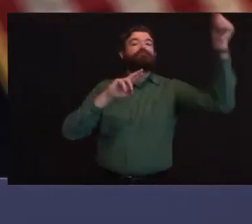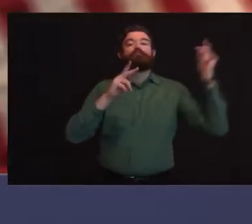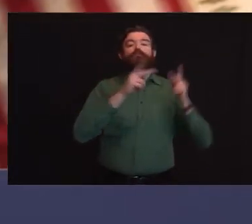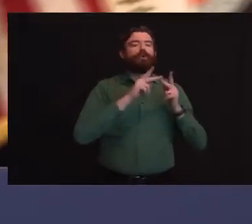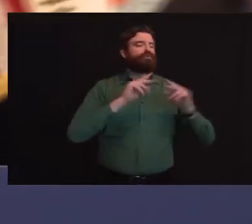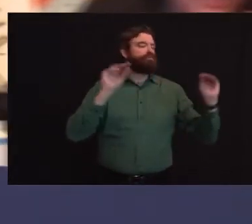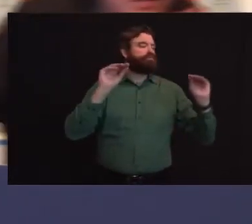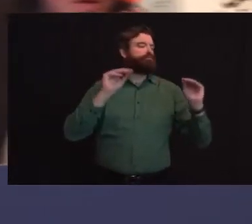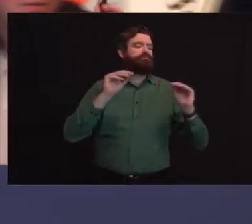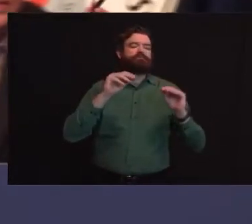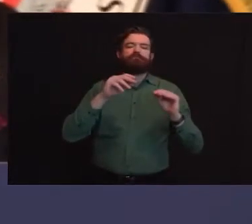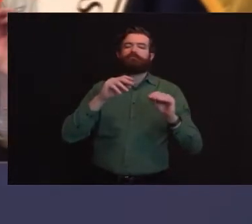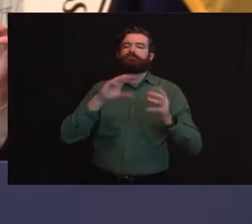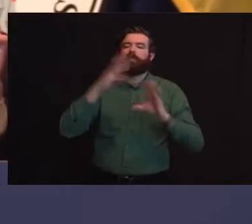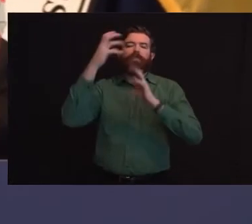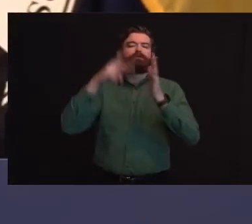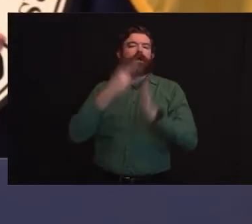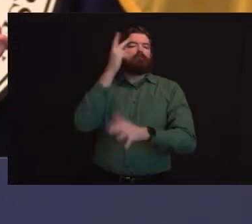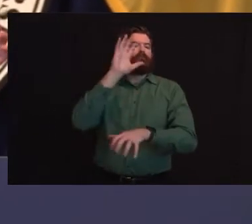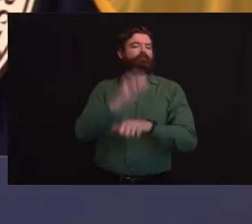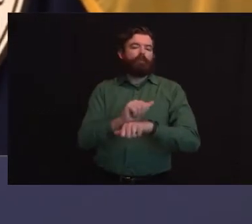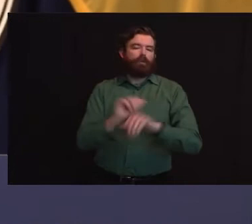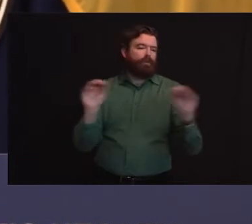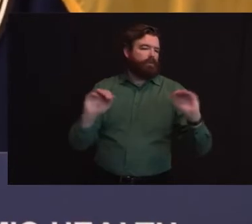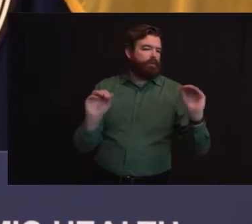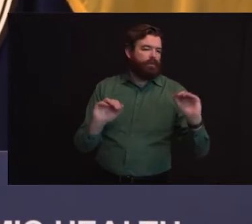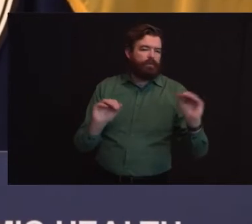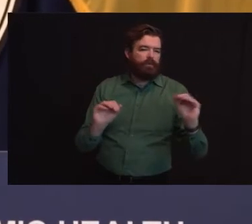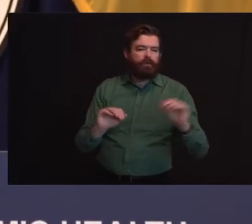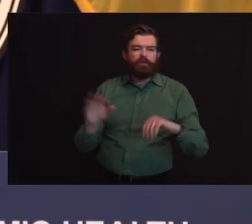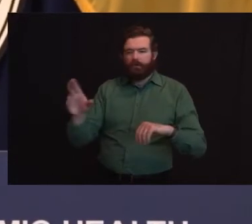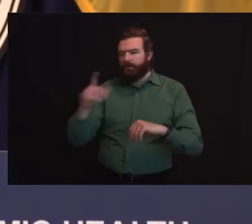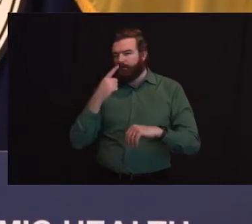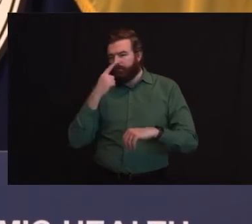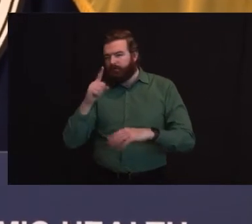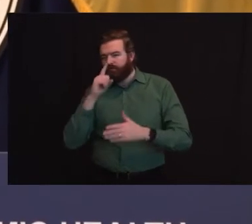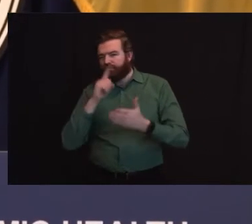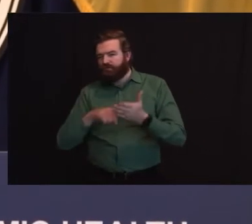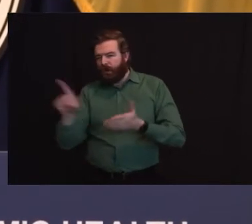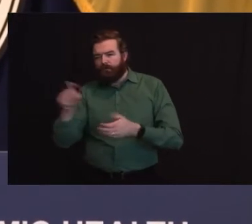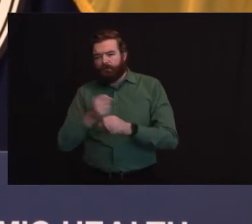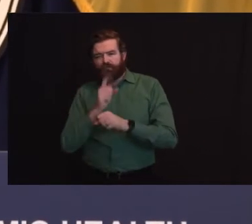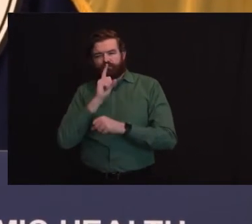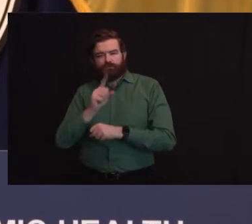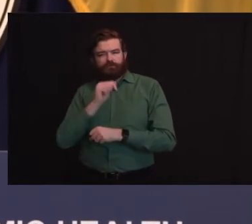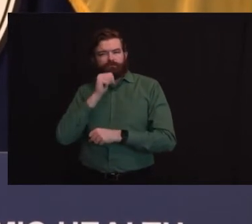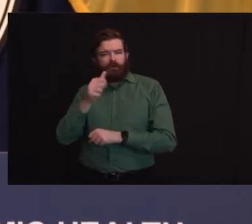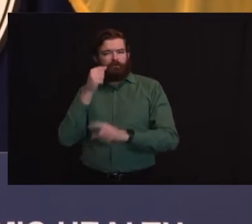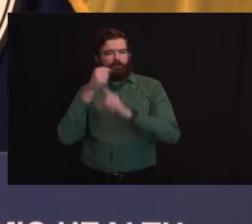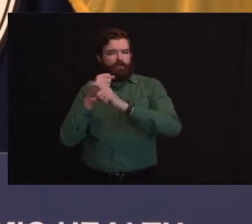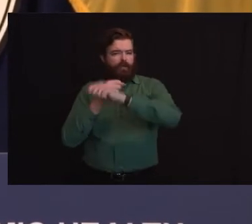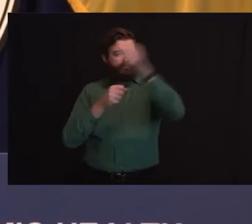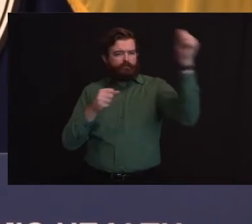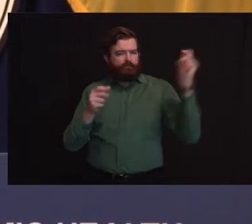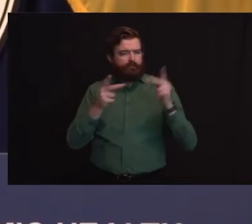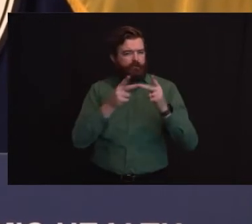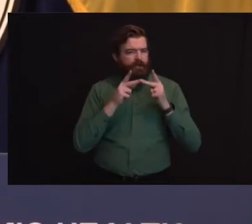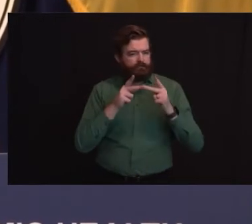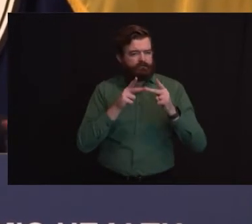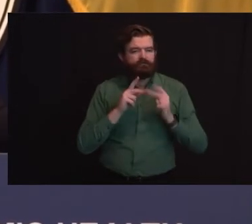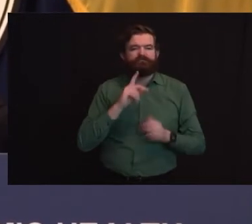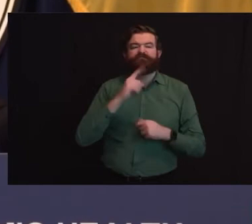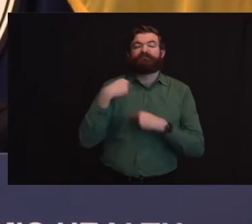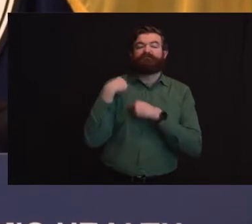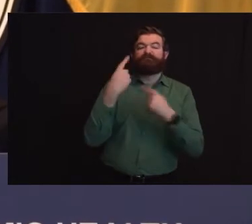up to the extent to which we think there's evidence that it was elsewhere? We'll come back to you, but I've only heard from Gloucester.